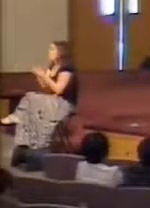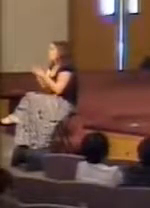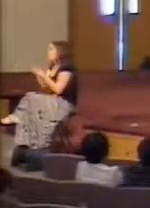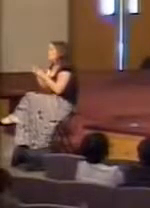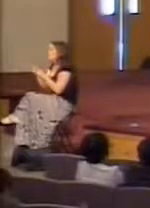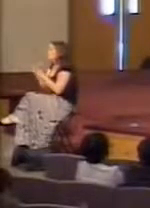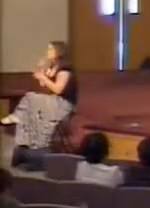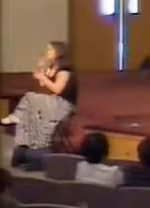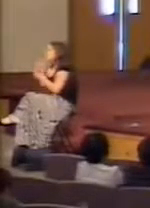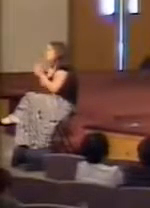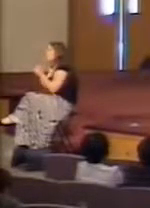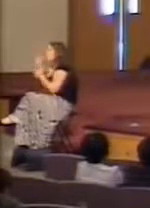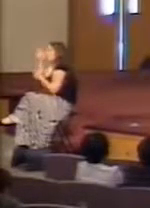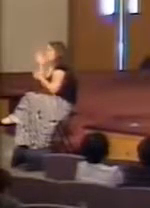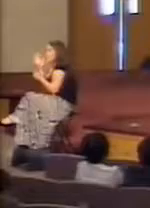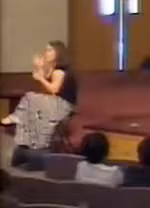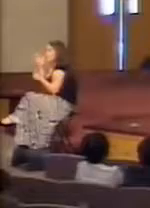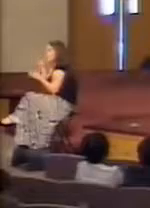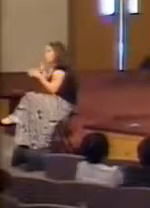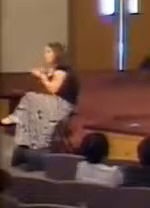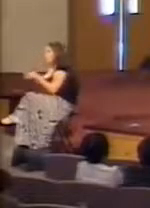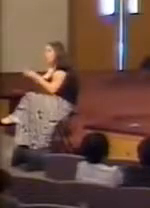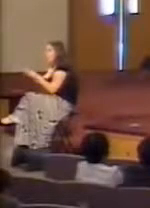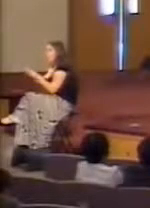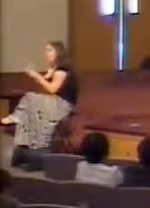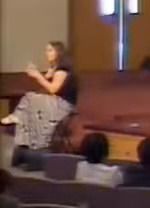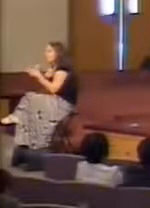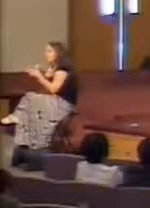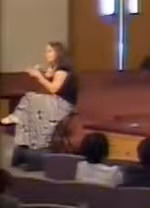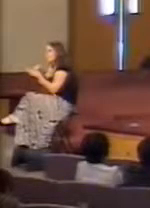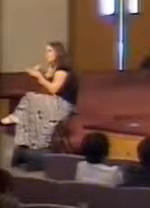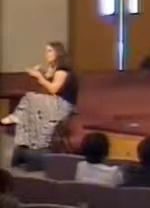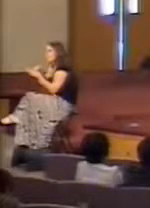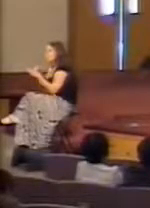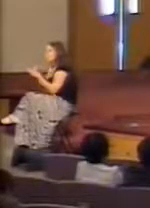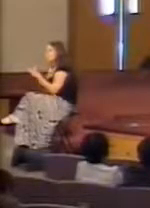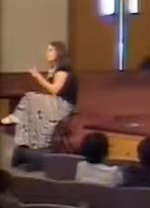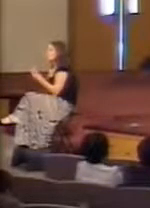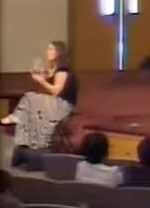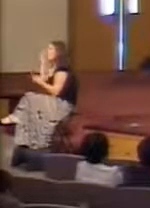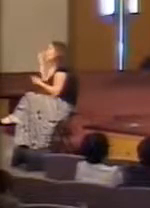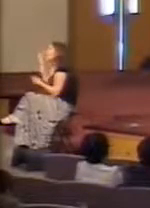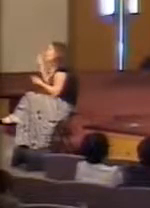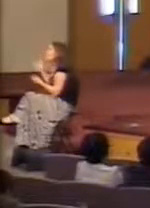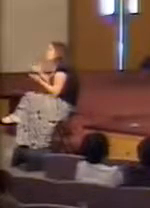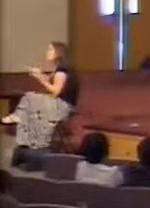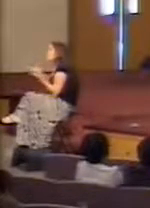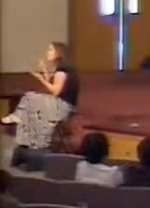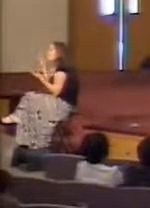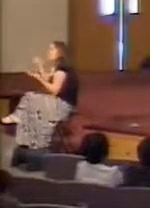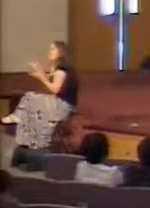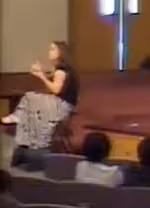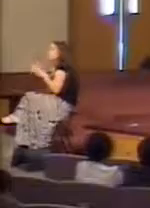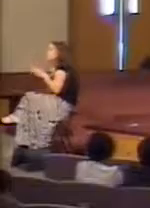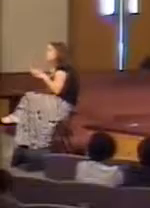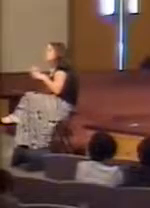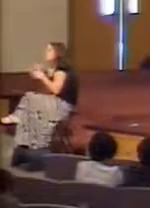it? Are you asking him what he wants to clean up, what he wants to straighten out, what he wants to do in that very